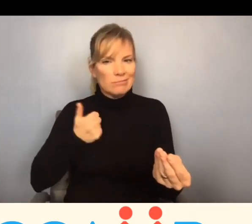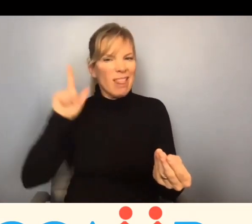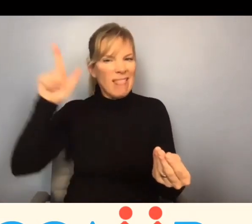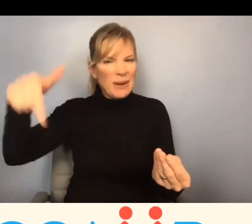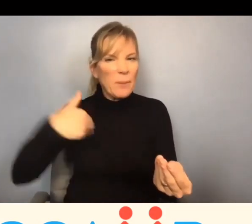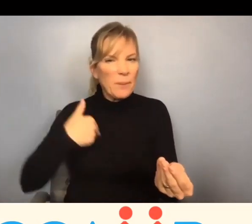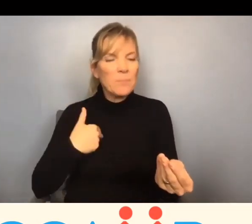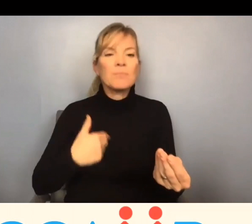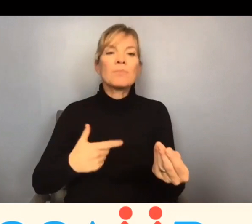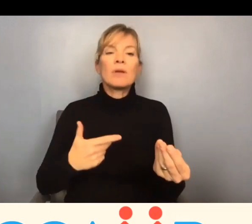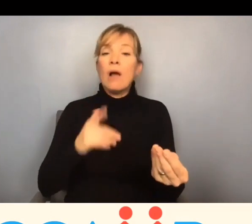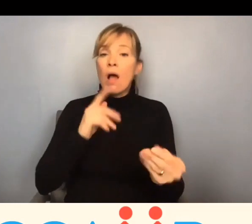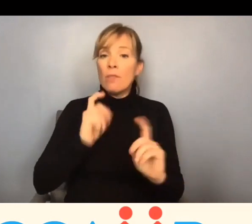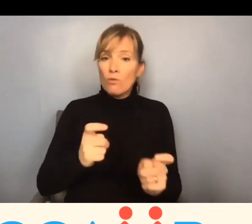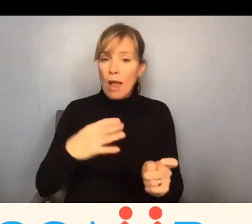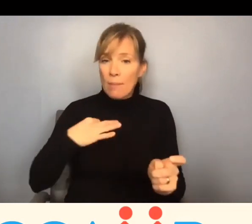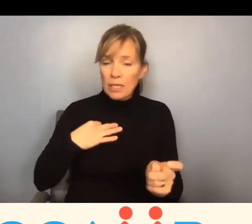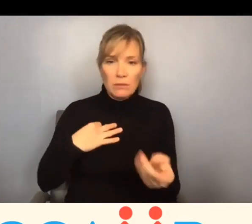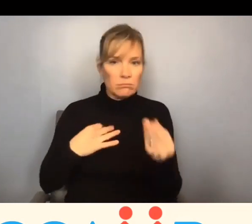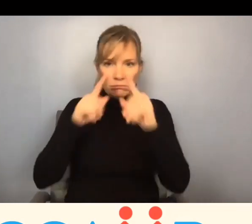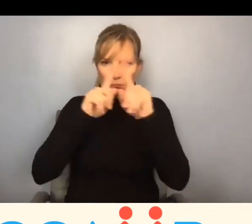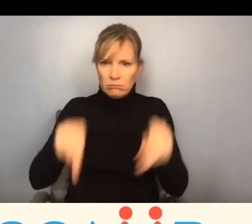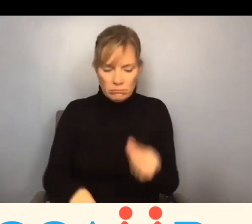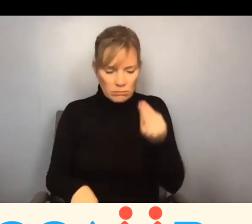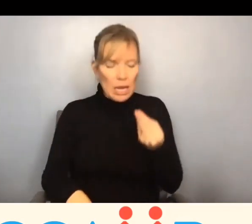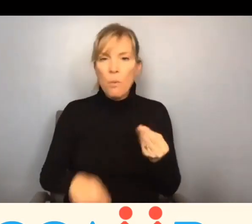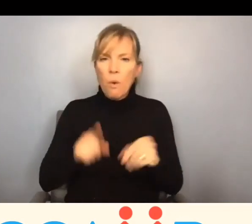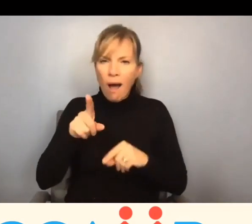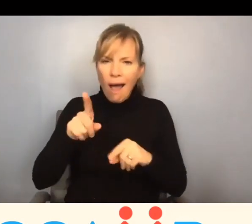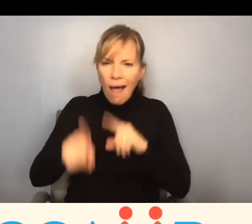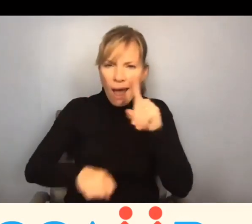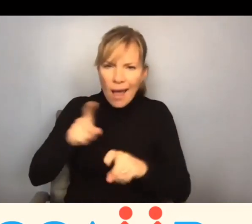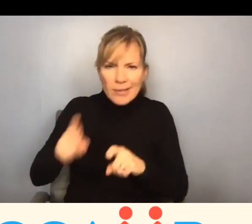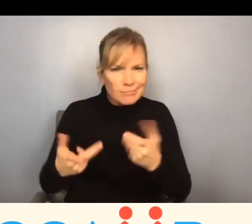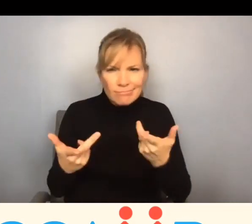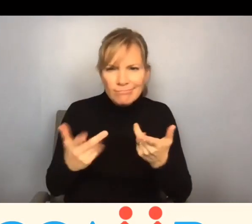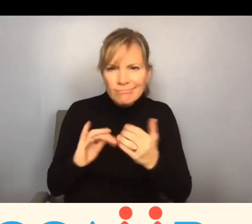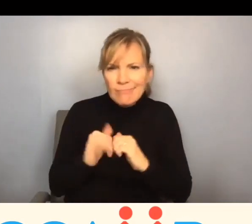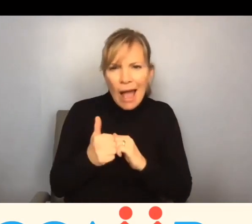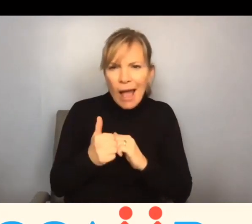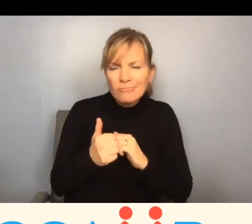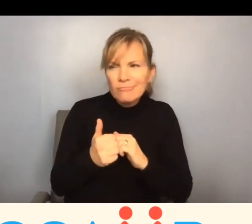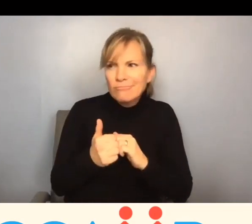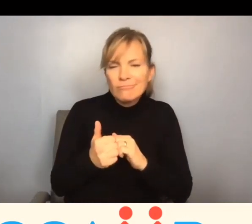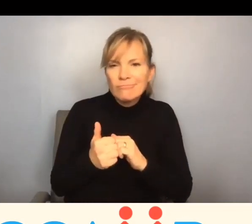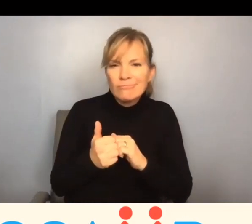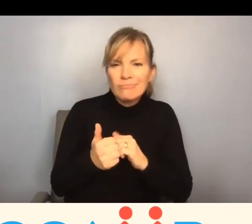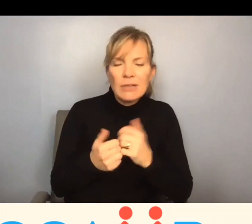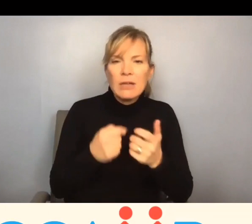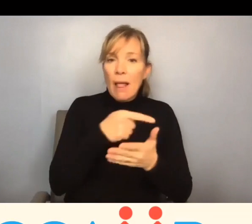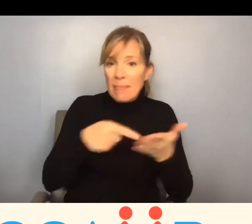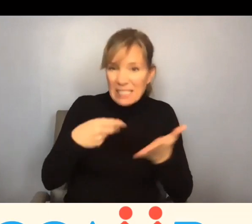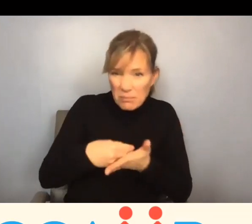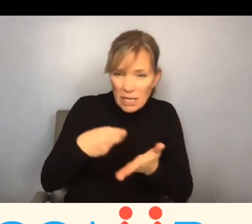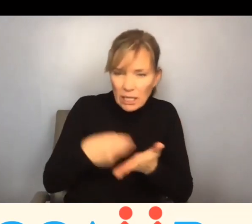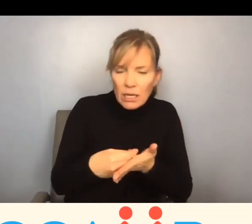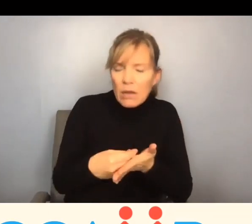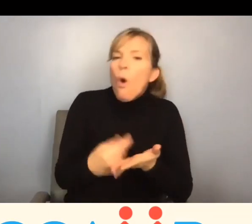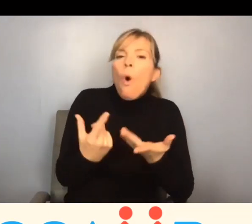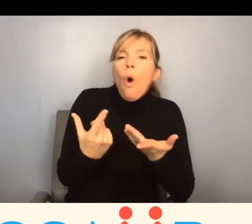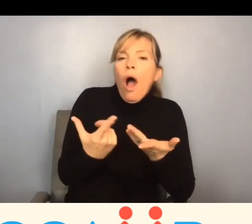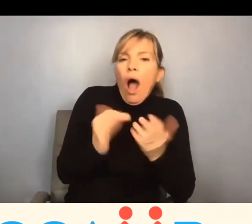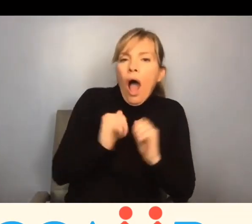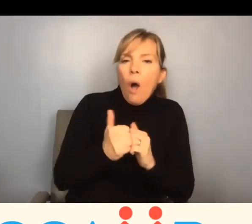The grant application will ask you how these funds will do some of